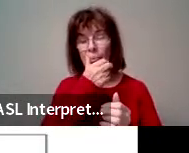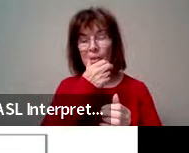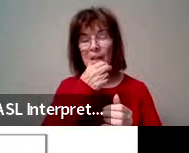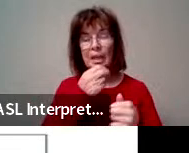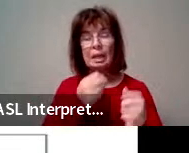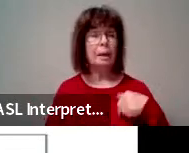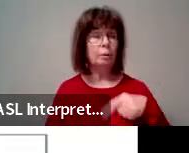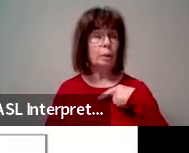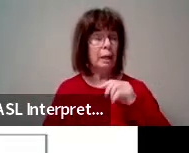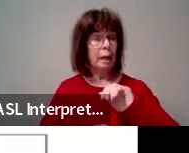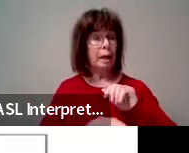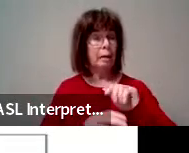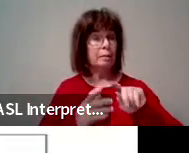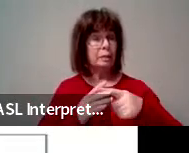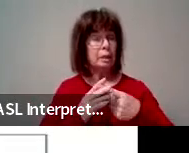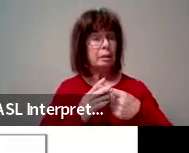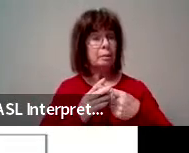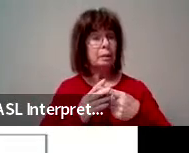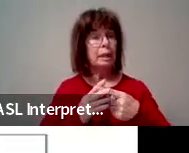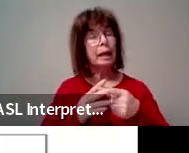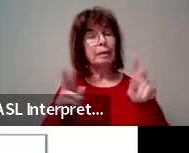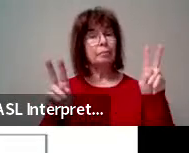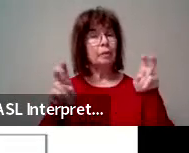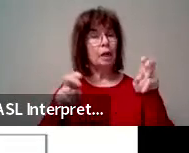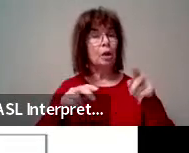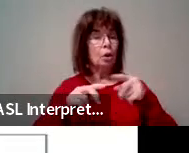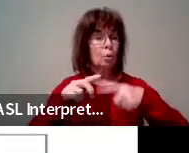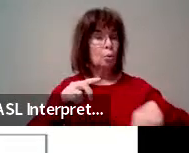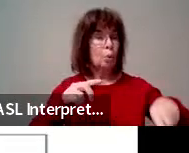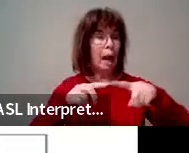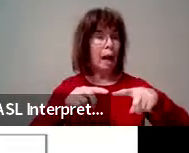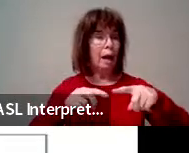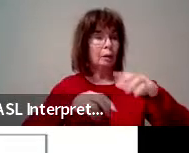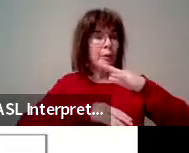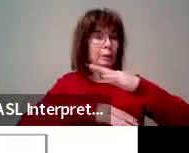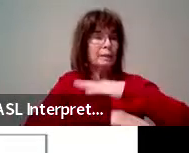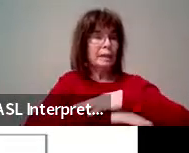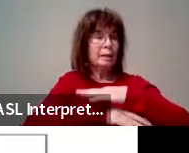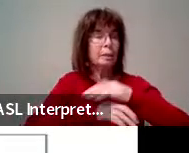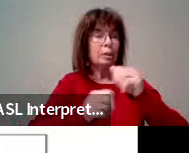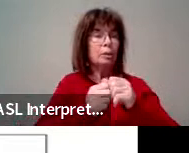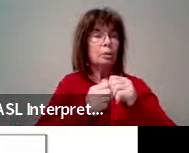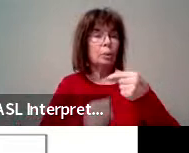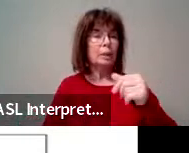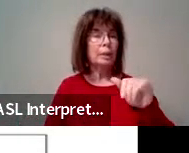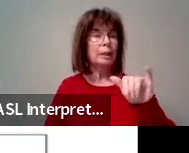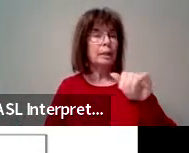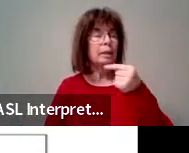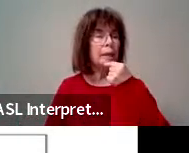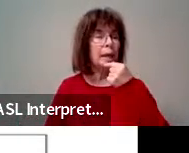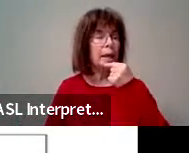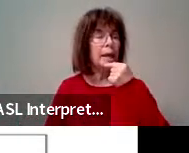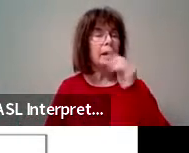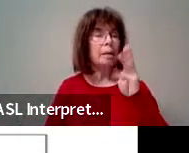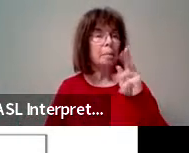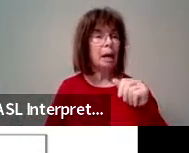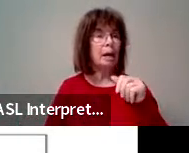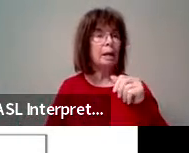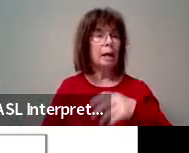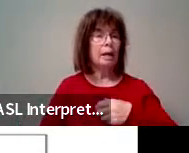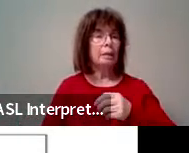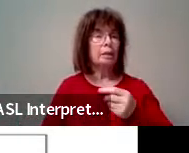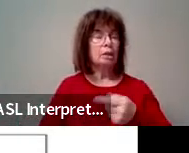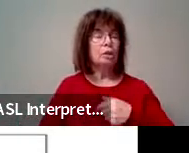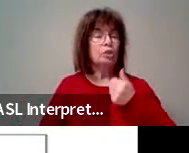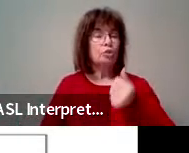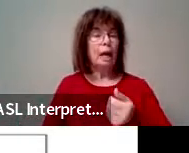have initiated a roundtable with gay, bi, and trans men of color.